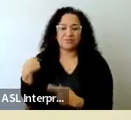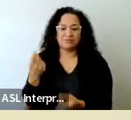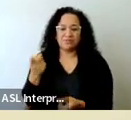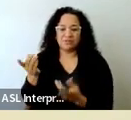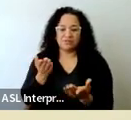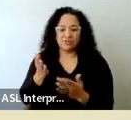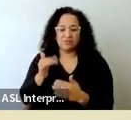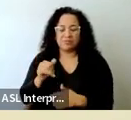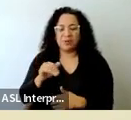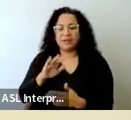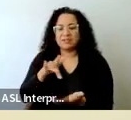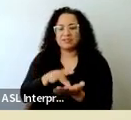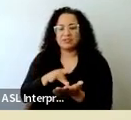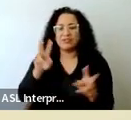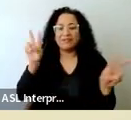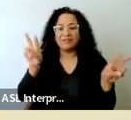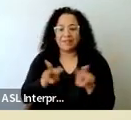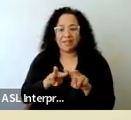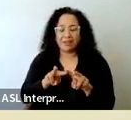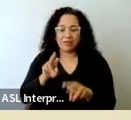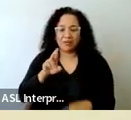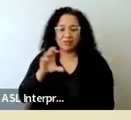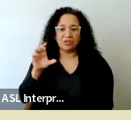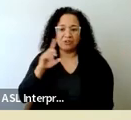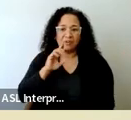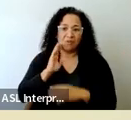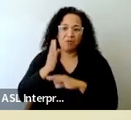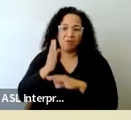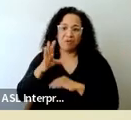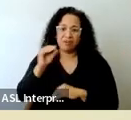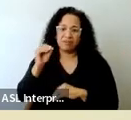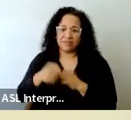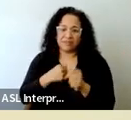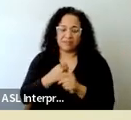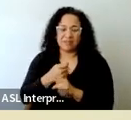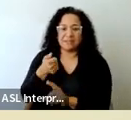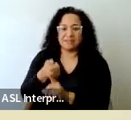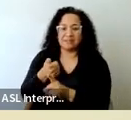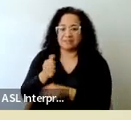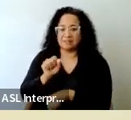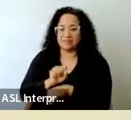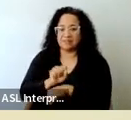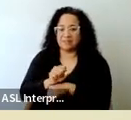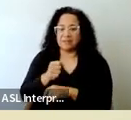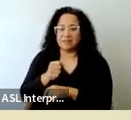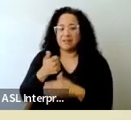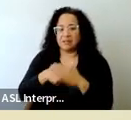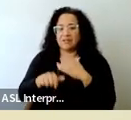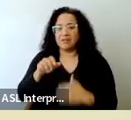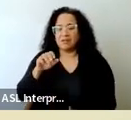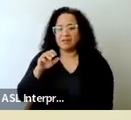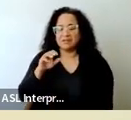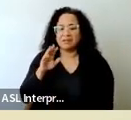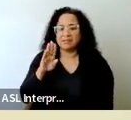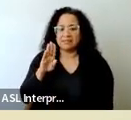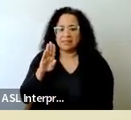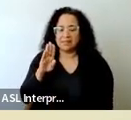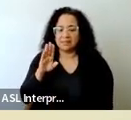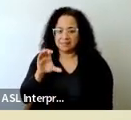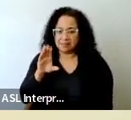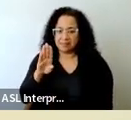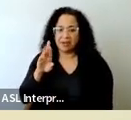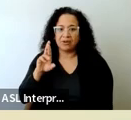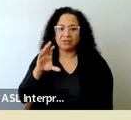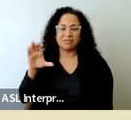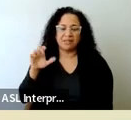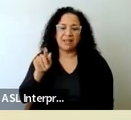Central Valley Regional Center for over 50 years and is employed by CVRC as an individual